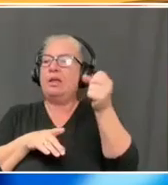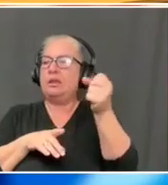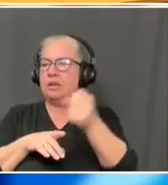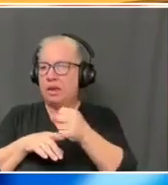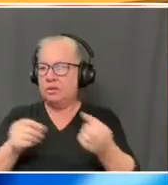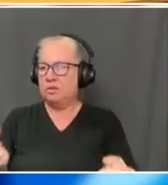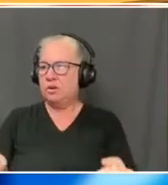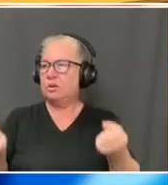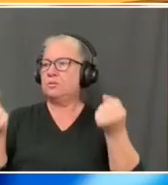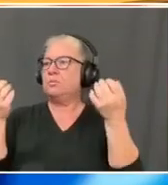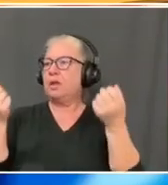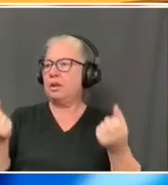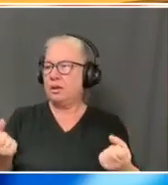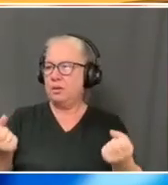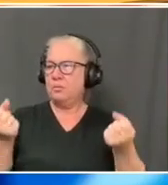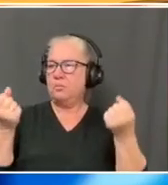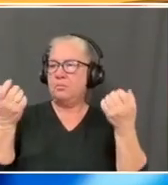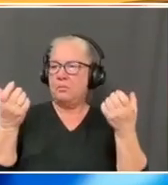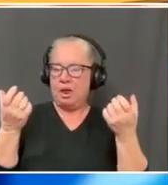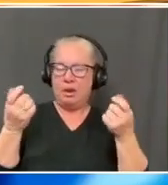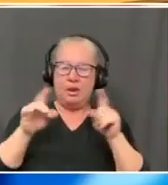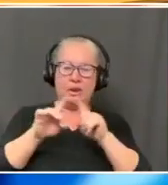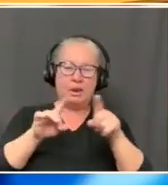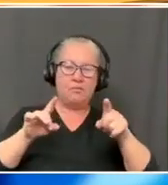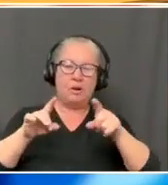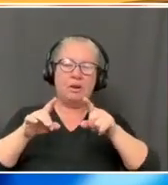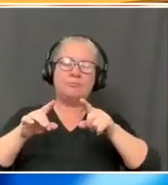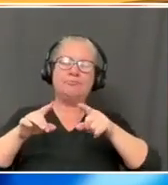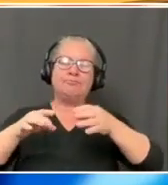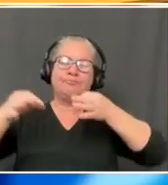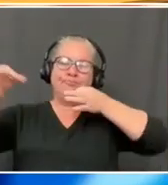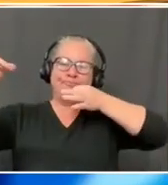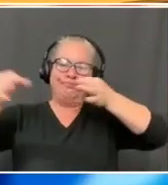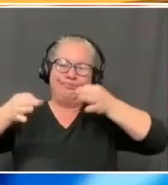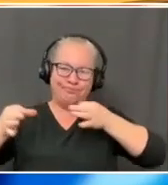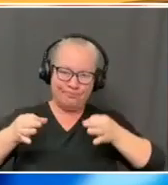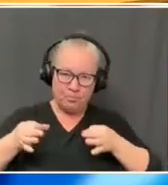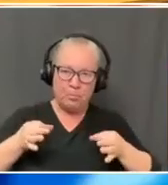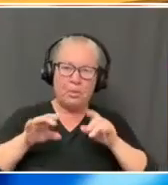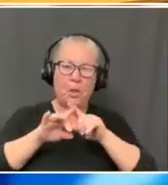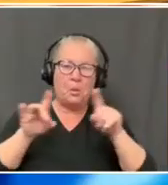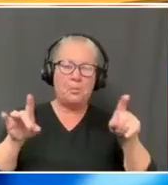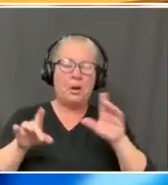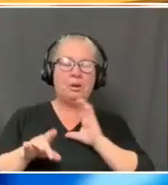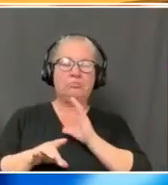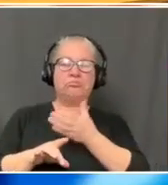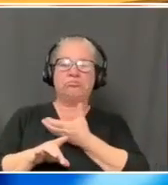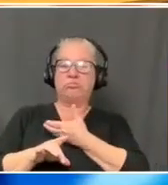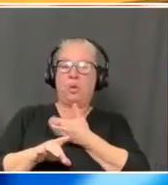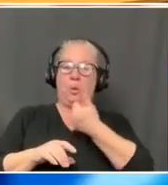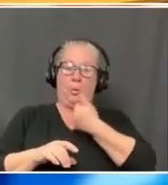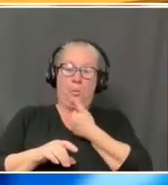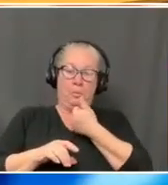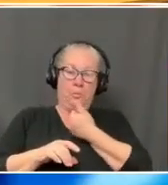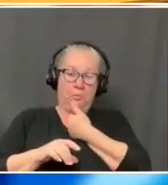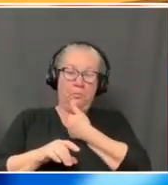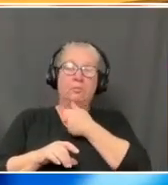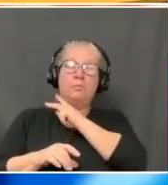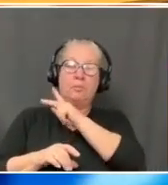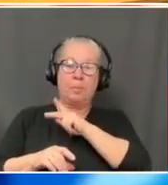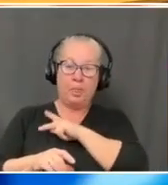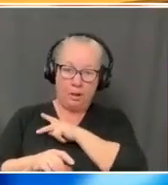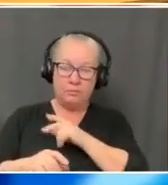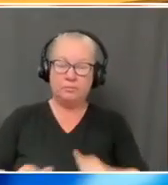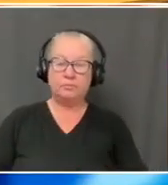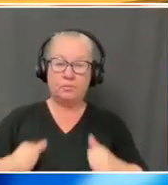protect against those risks. But it's meant, generally speaking, kind of like in our own personal lives, to prevent against kind of these outsized occurrences that